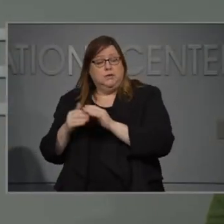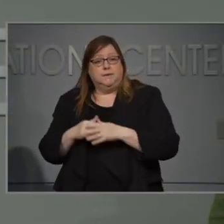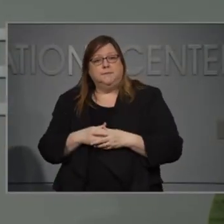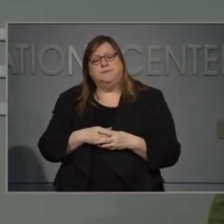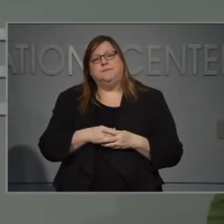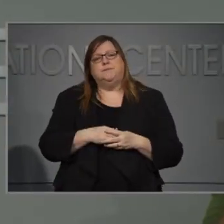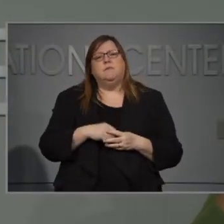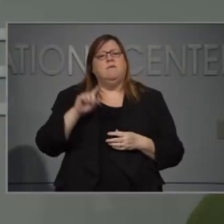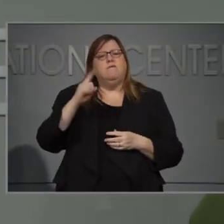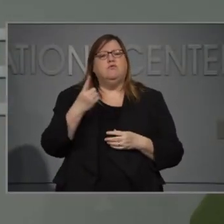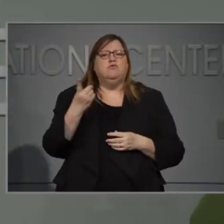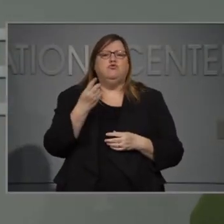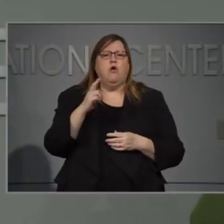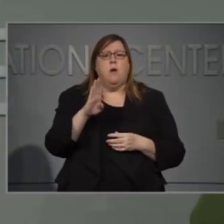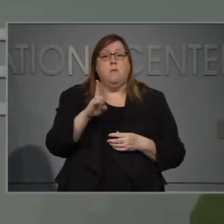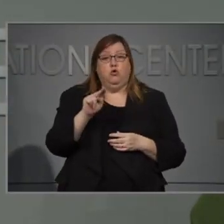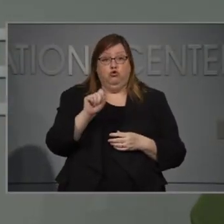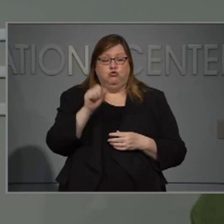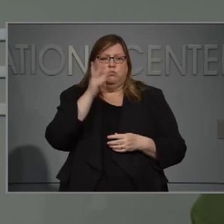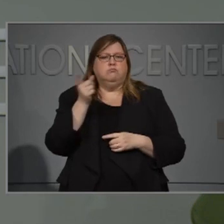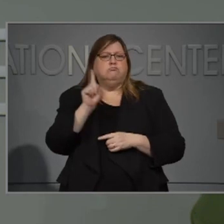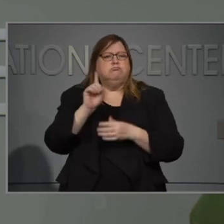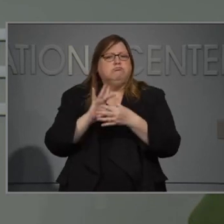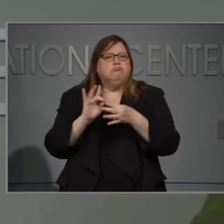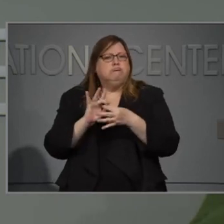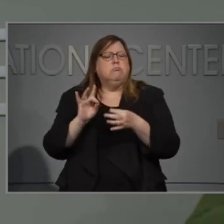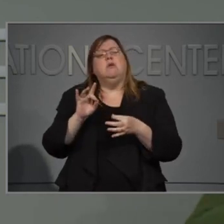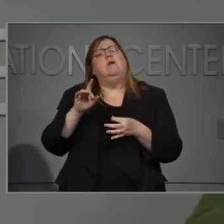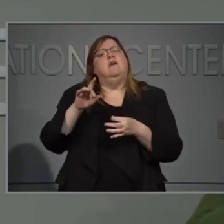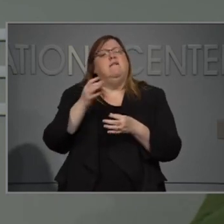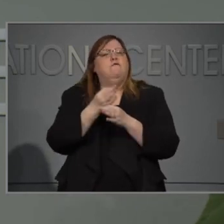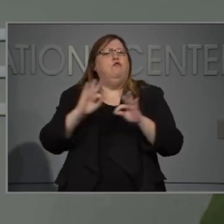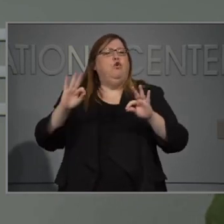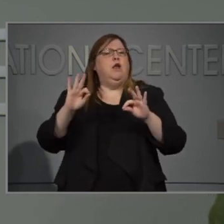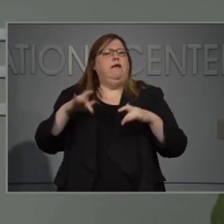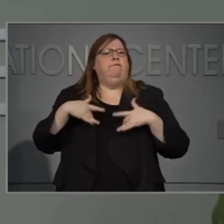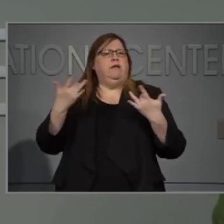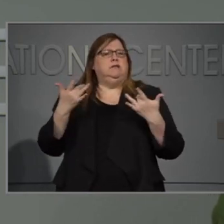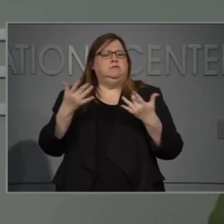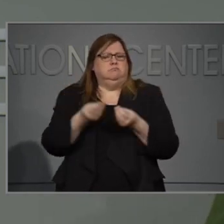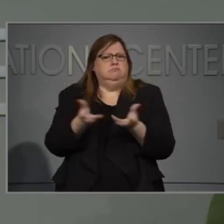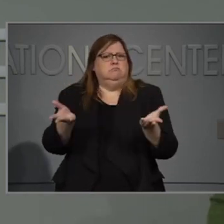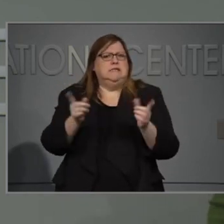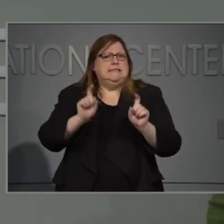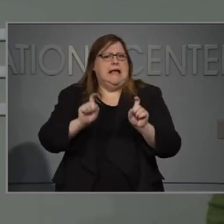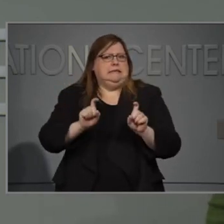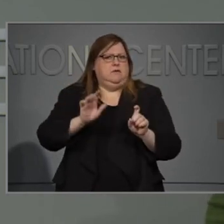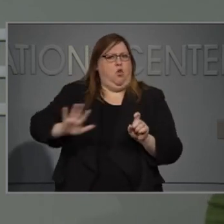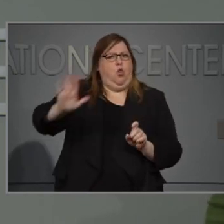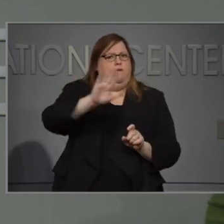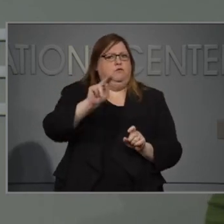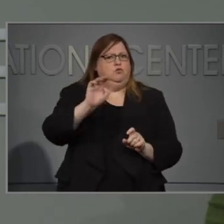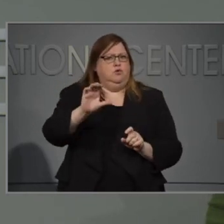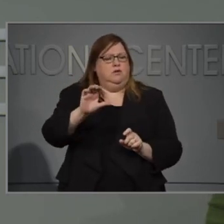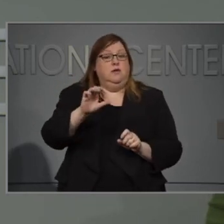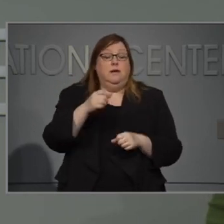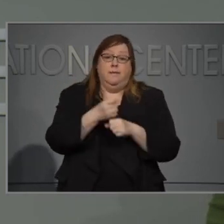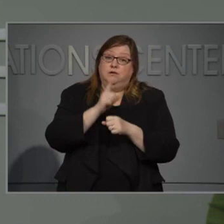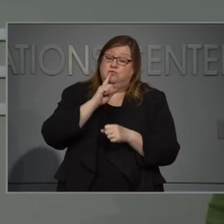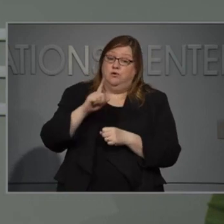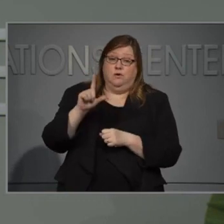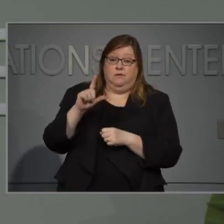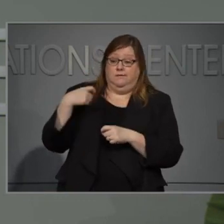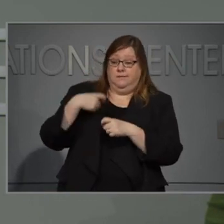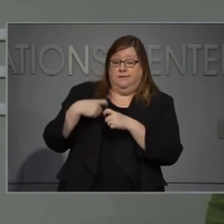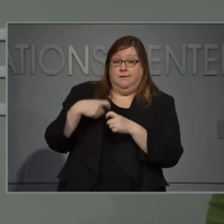provide free community testing events across the state. These events ensure that those that are being hardest hit by this pandemic, Latinx